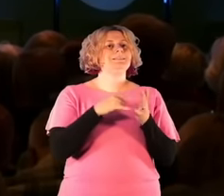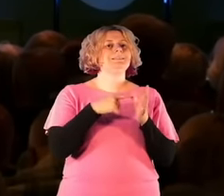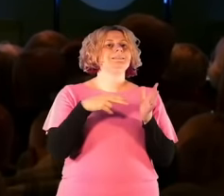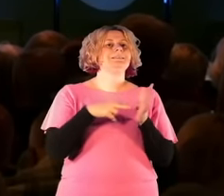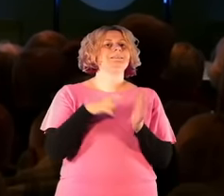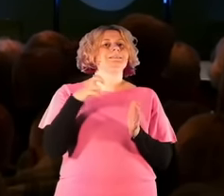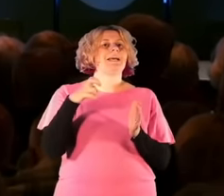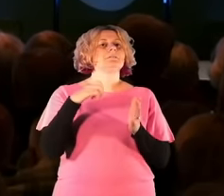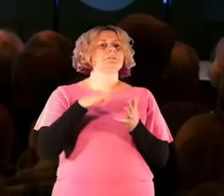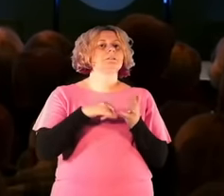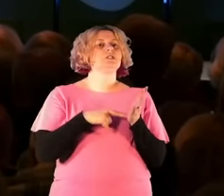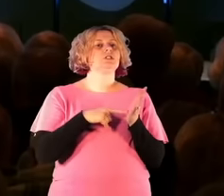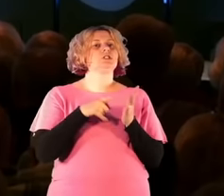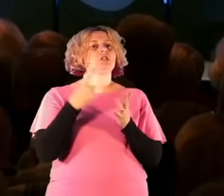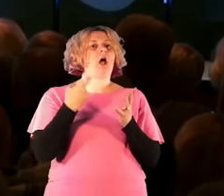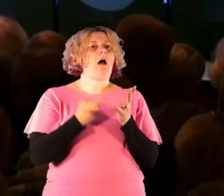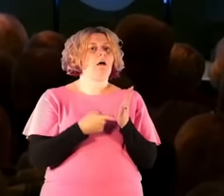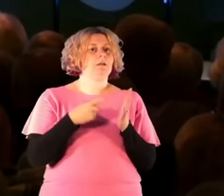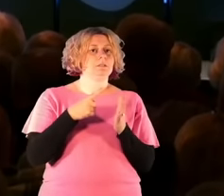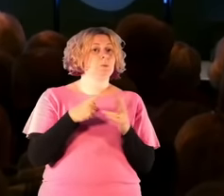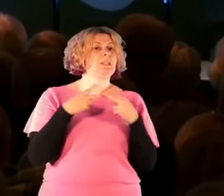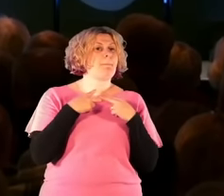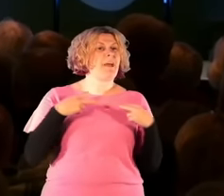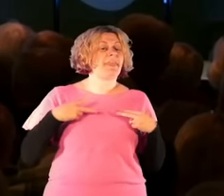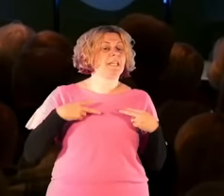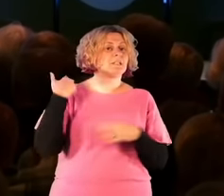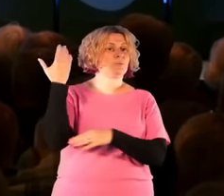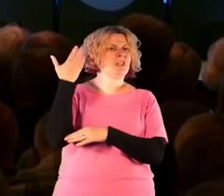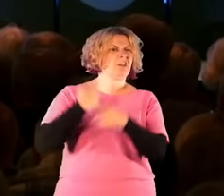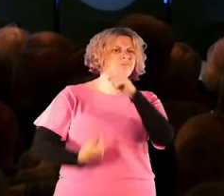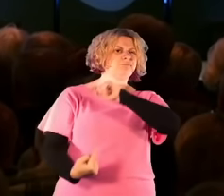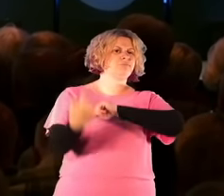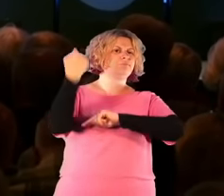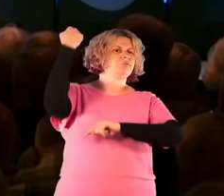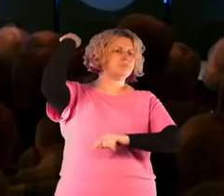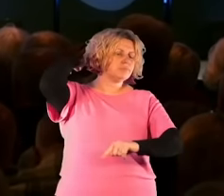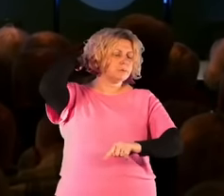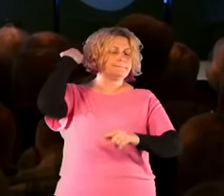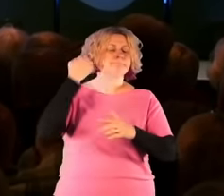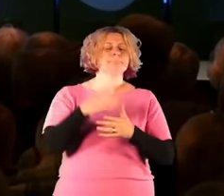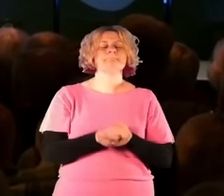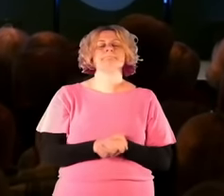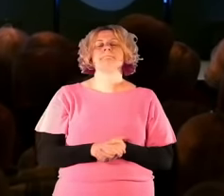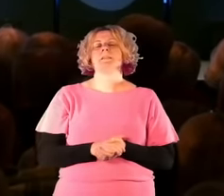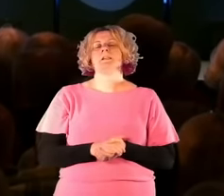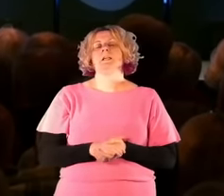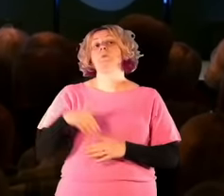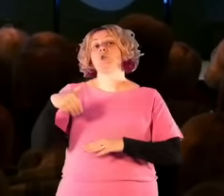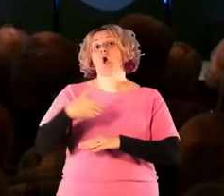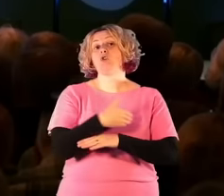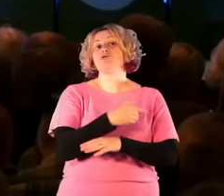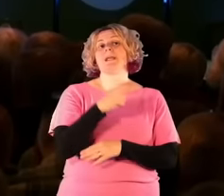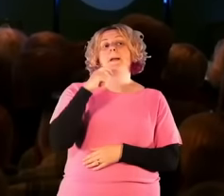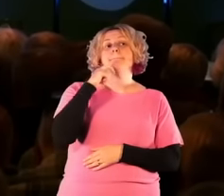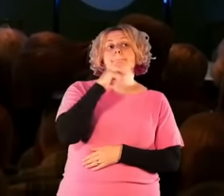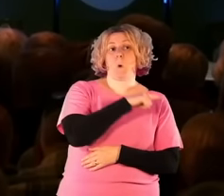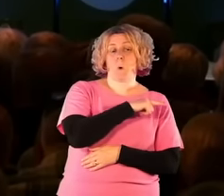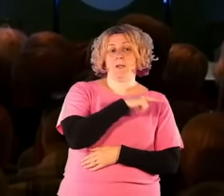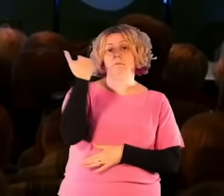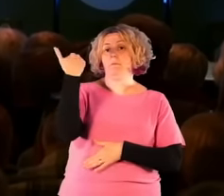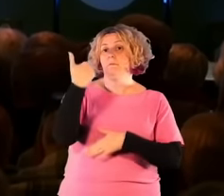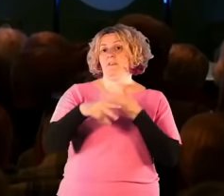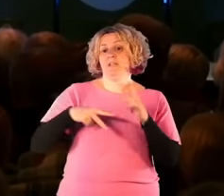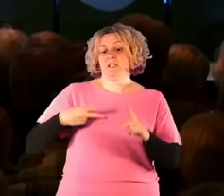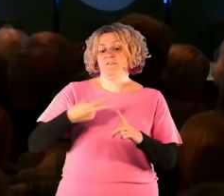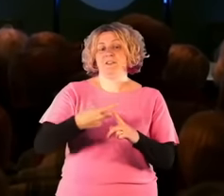up in London. And one day he was visited by an old uncle. He was a country boy, never visited London before. And